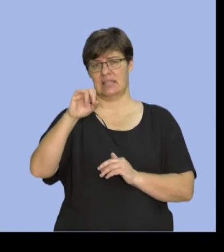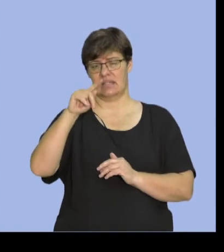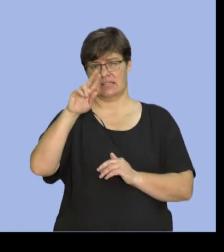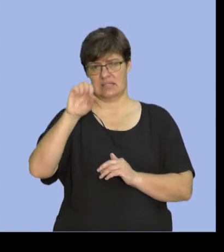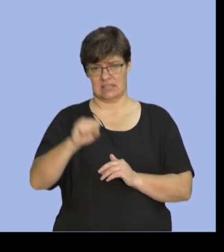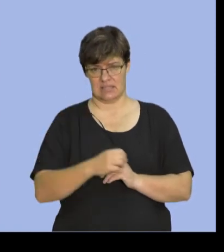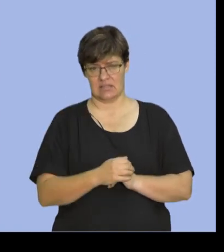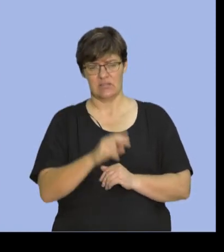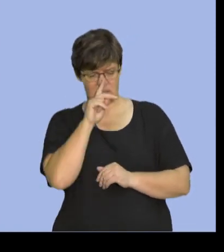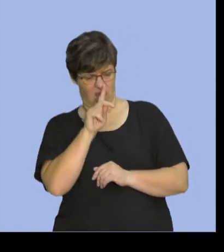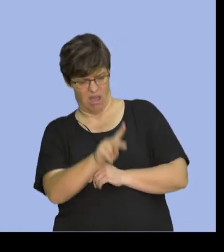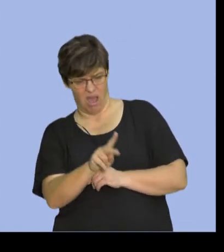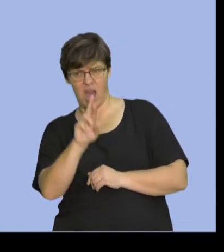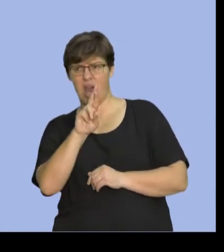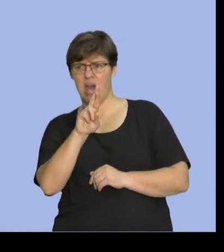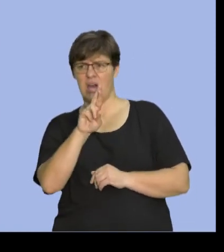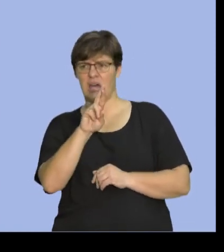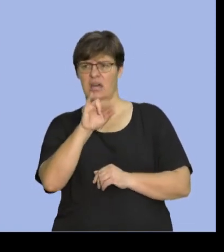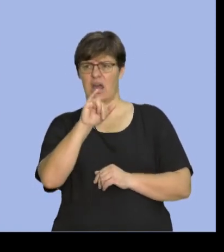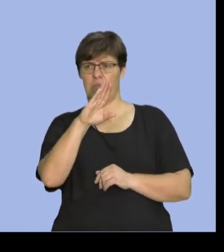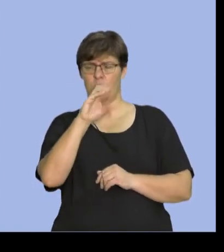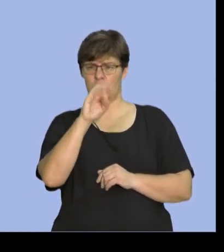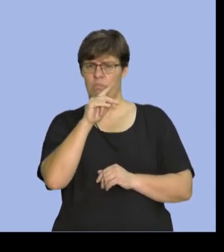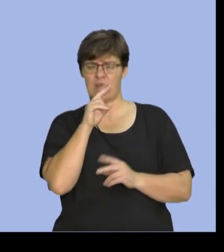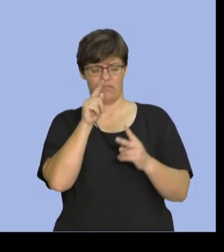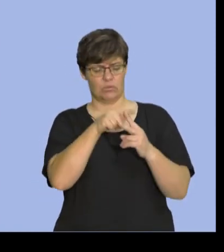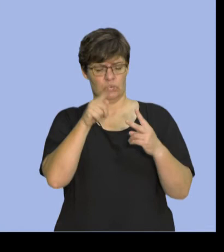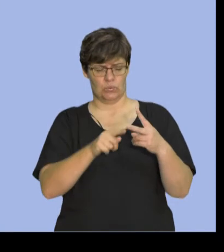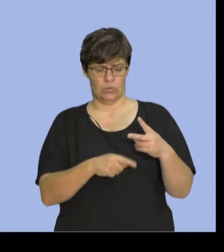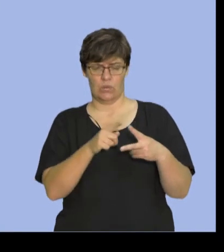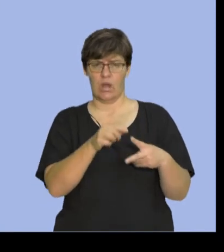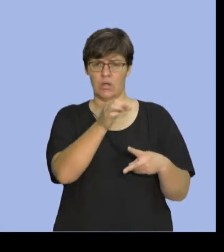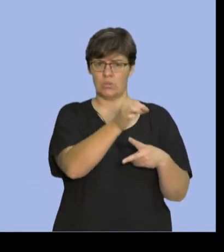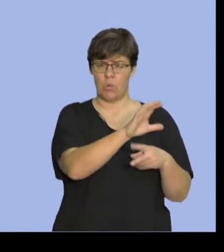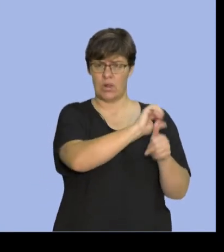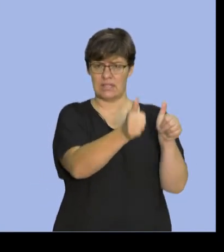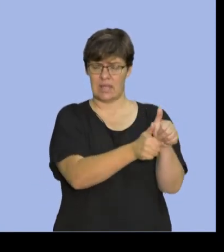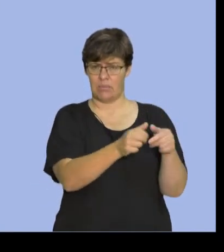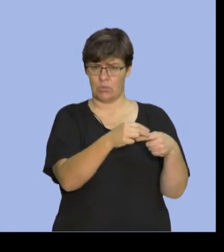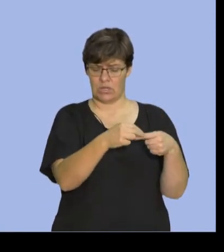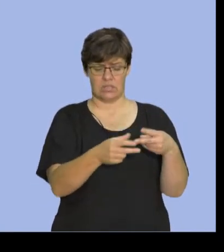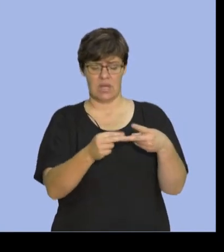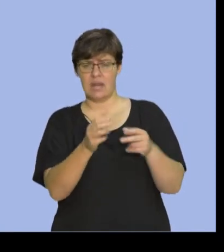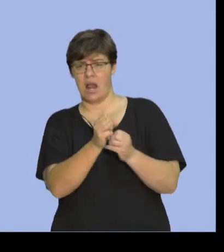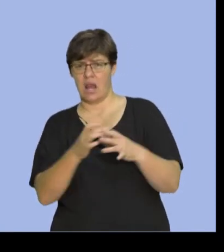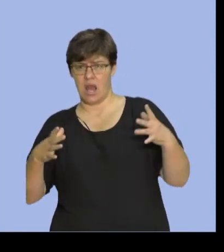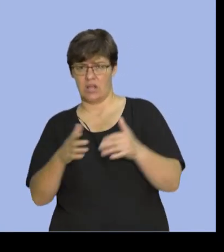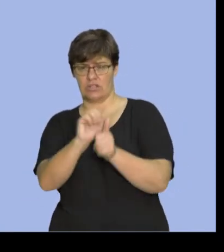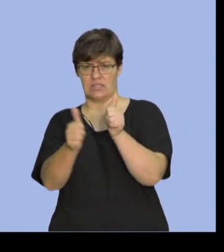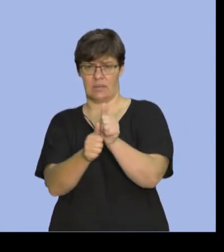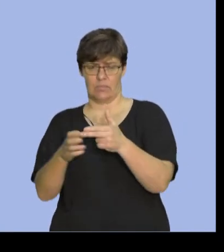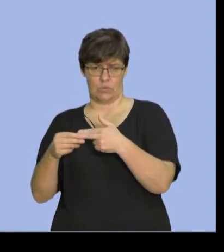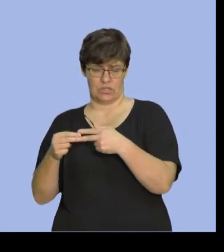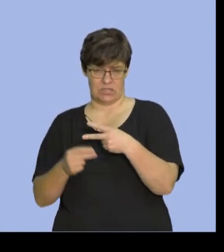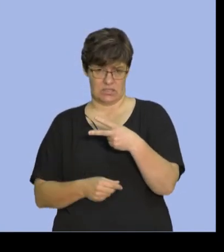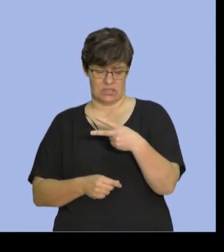ribosome, which is essentially made up of two units. It's called a small subunit and a large subunit. And this is a structure